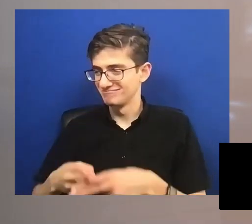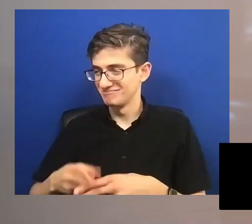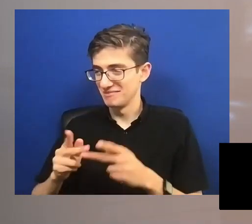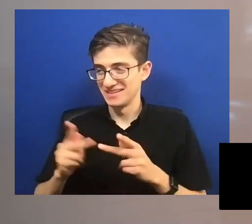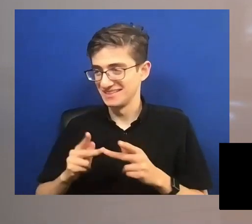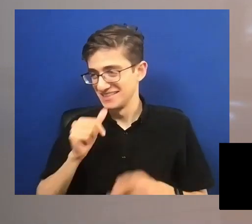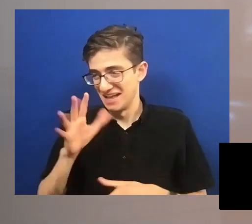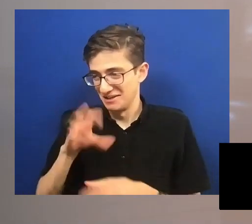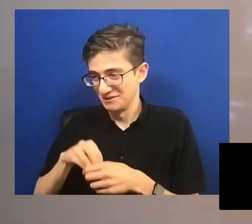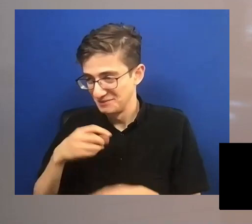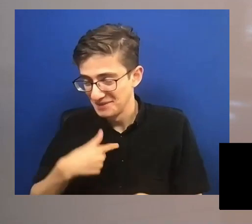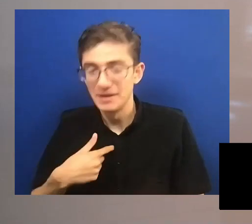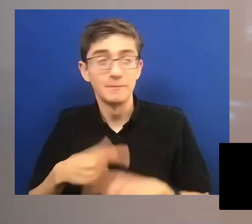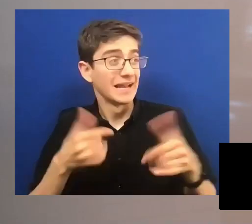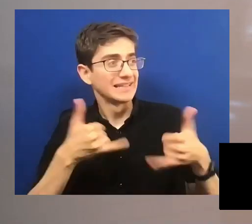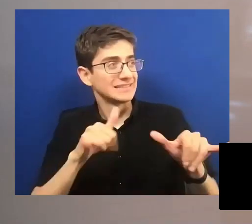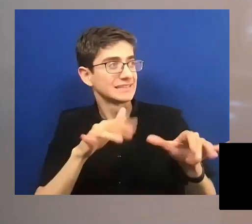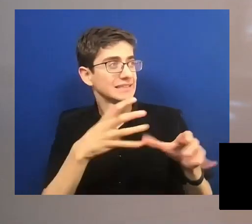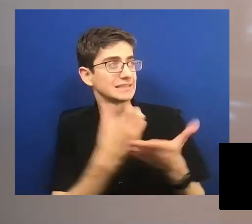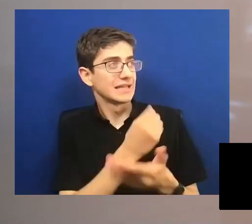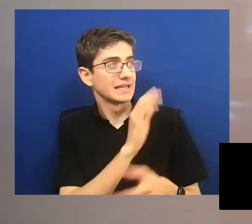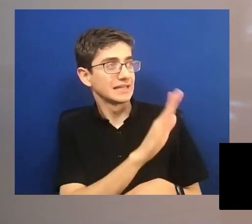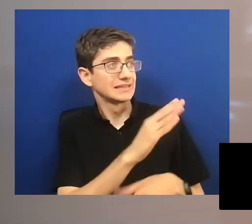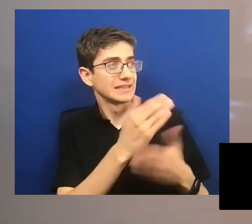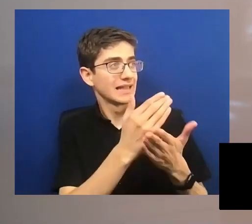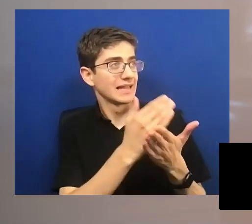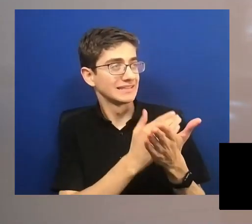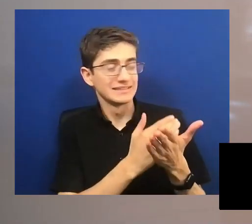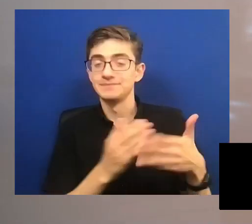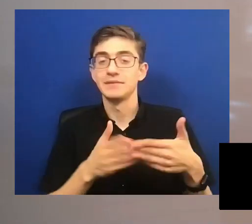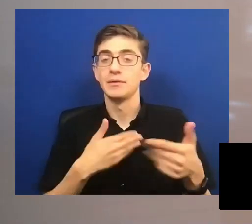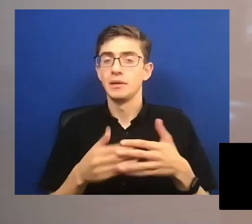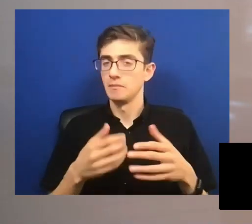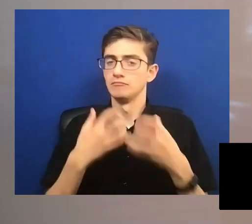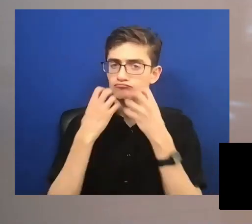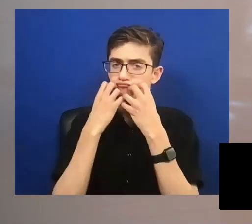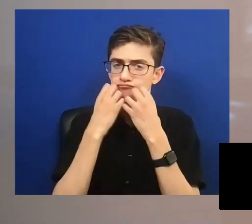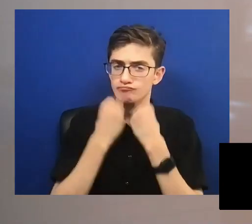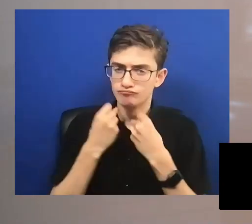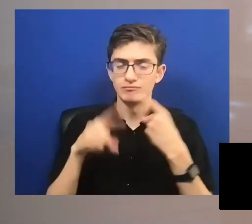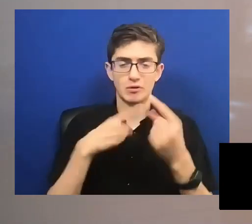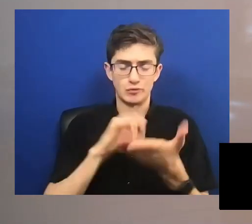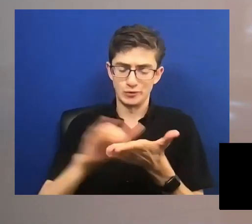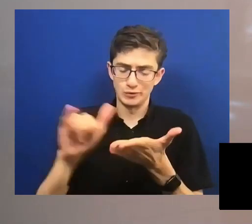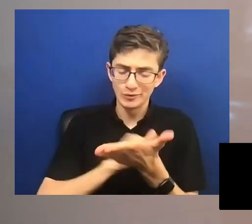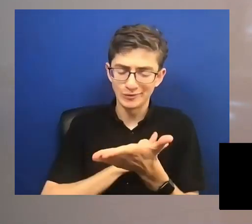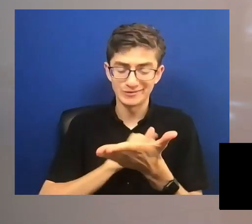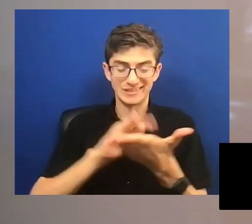What I really care about is New York most of all, and New York City more than